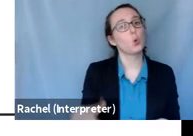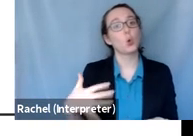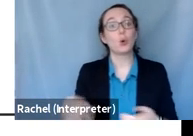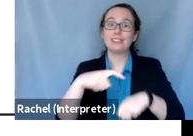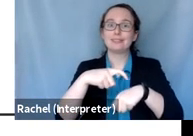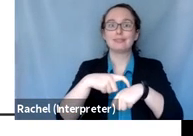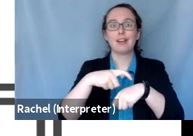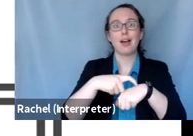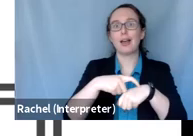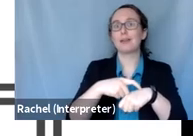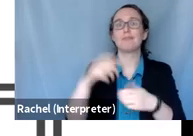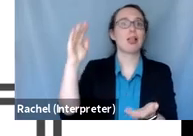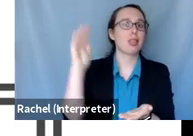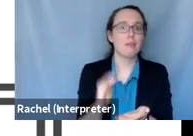store.